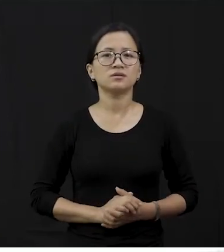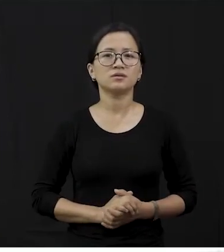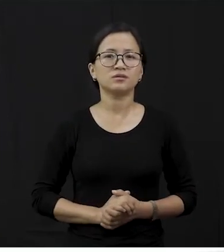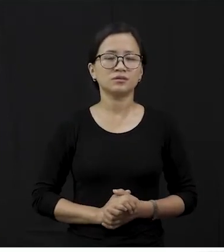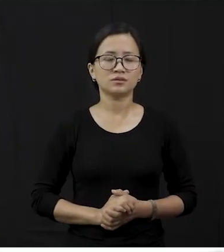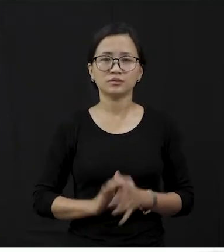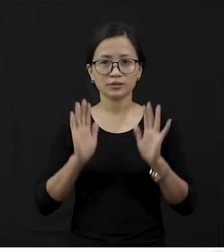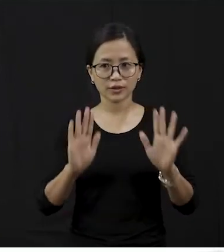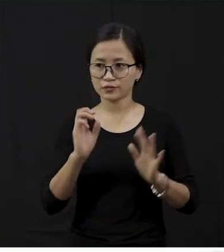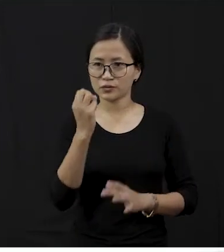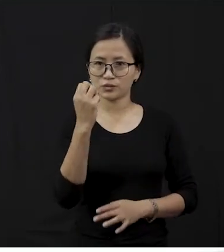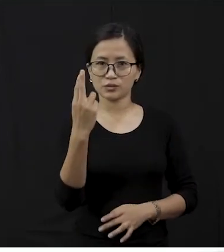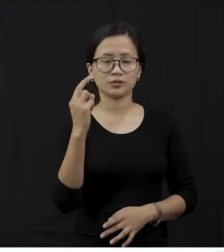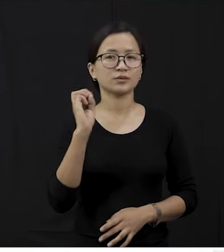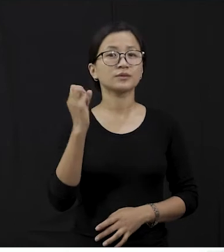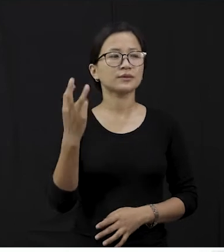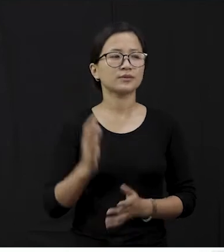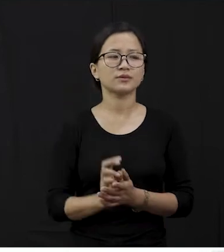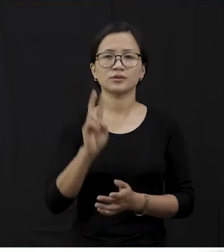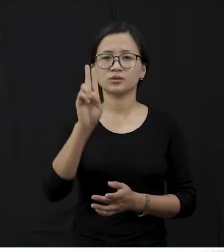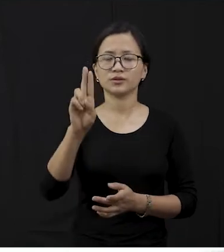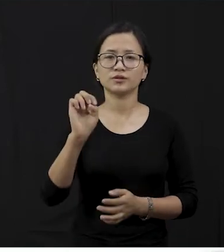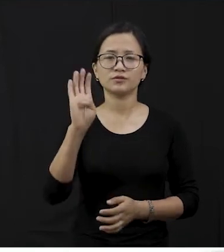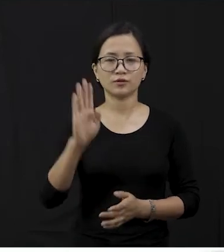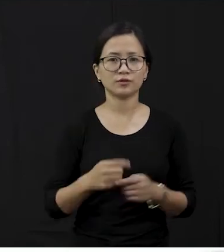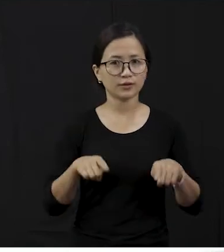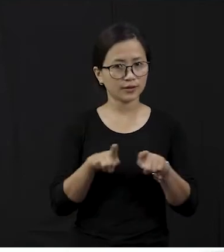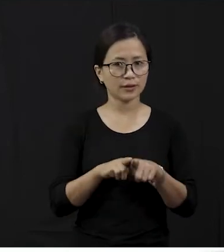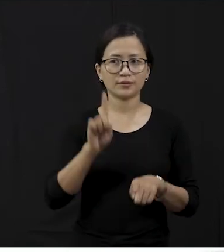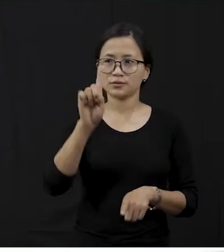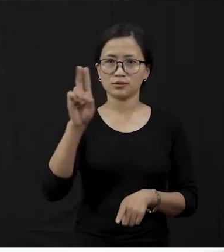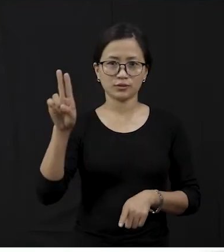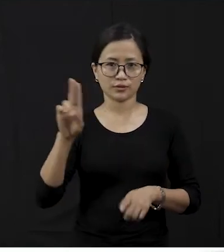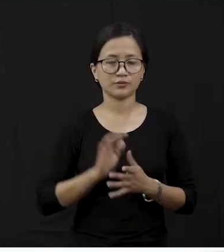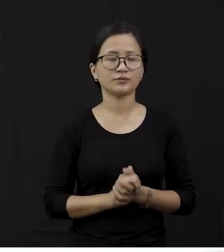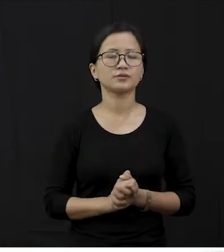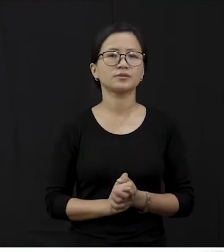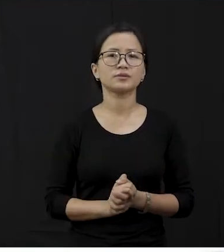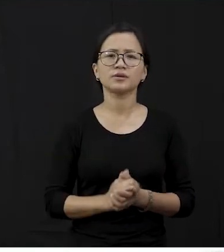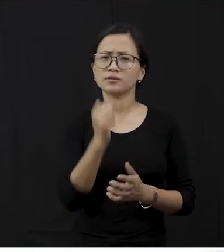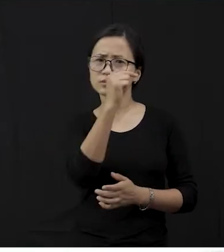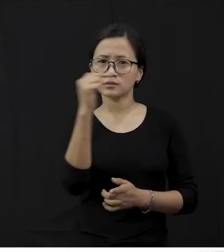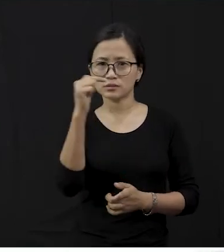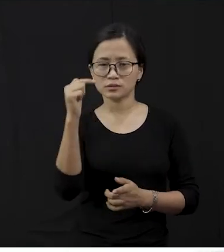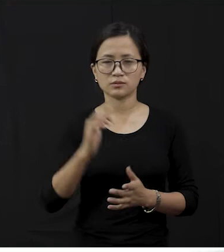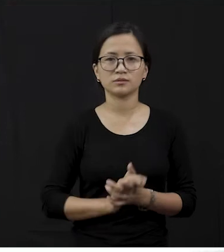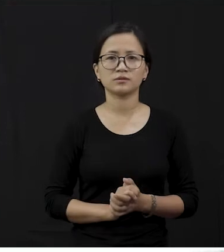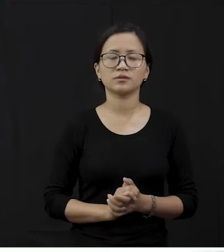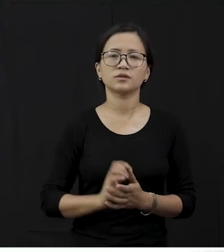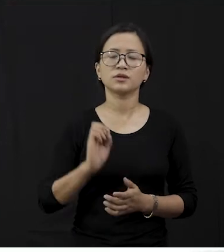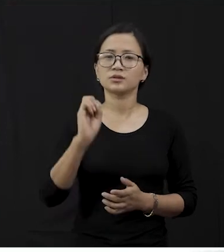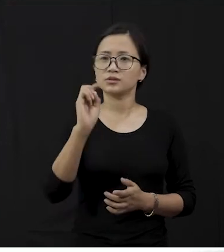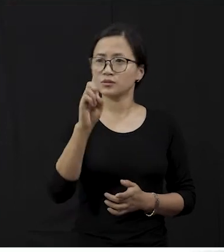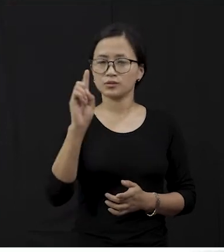two numbers 24 and 12. Okay. We are going to subtract 12